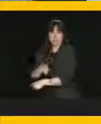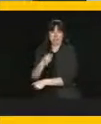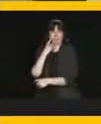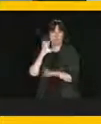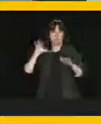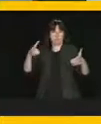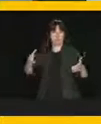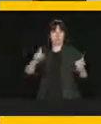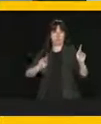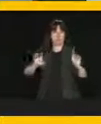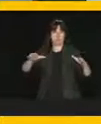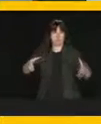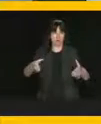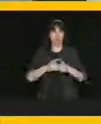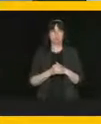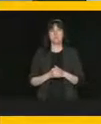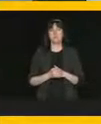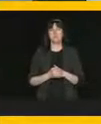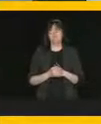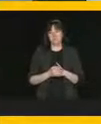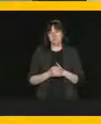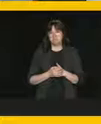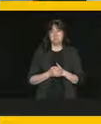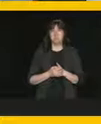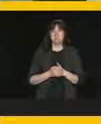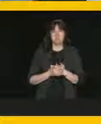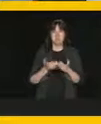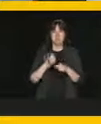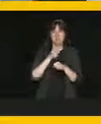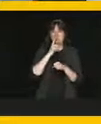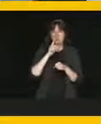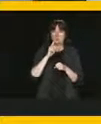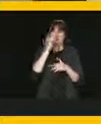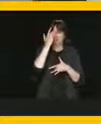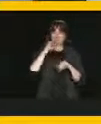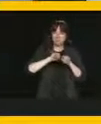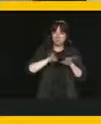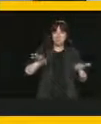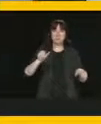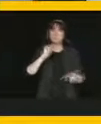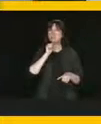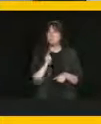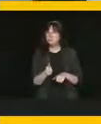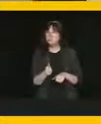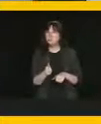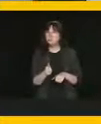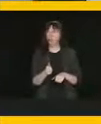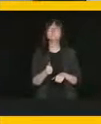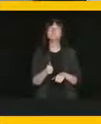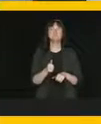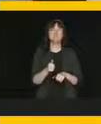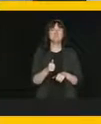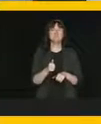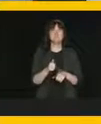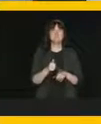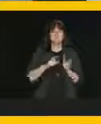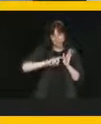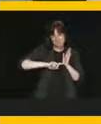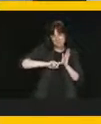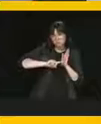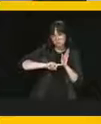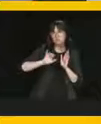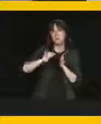order to protect our population and avoid the spread of the disease. That will